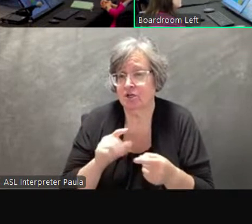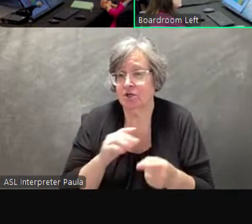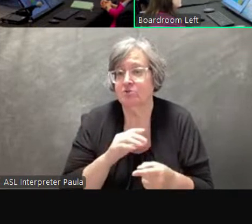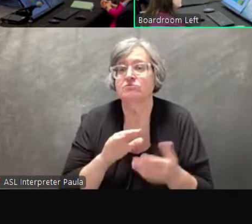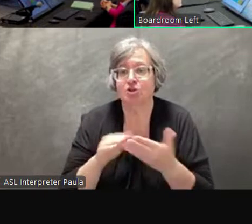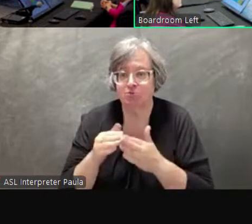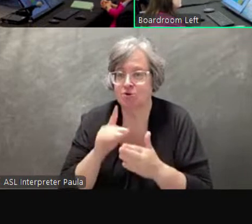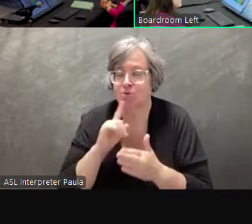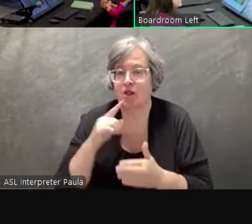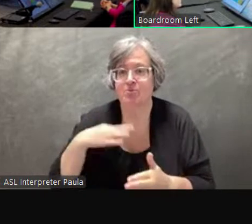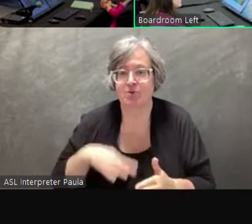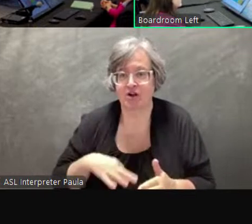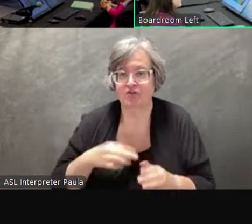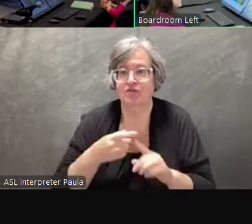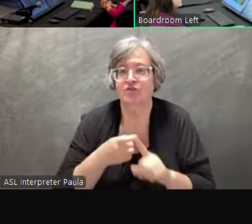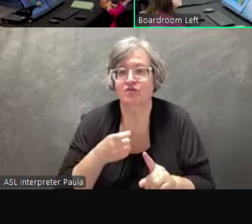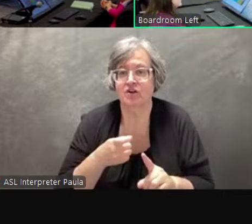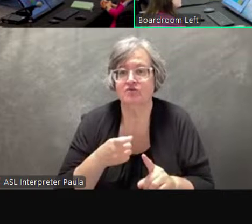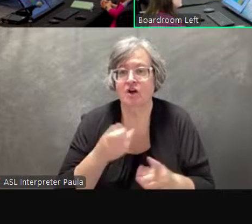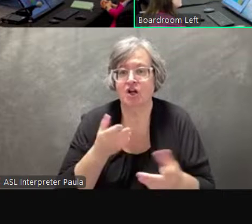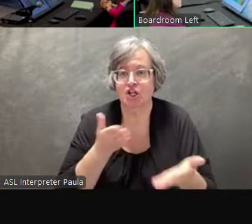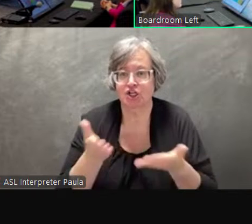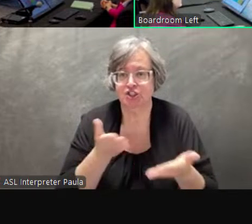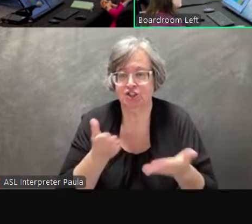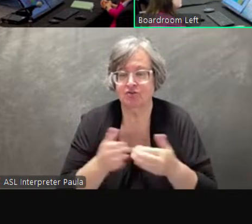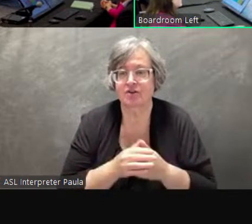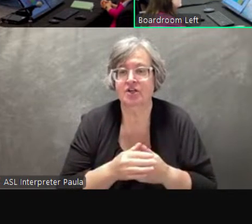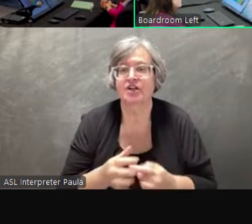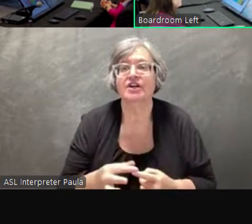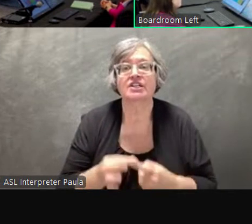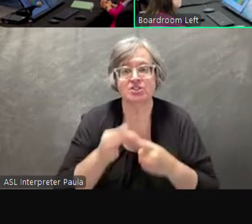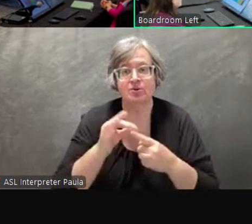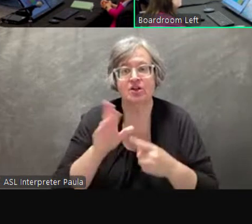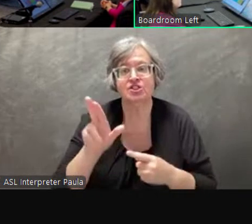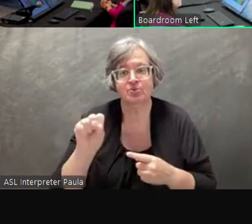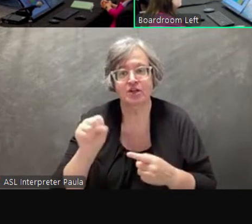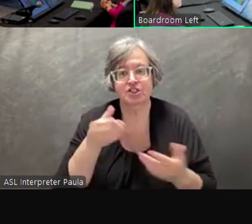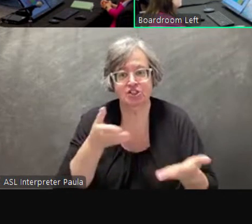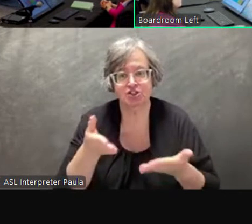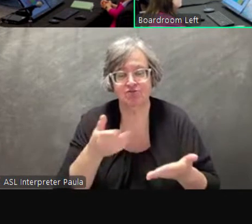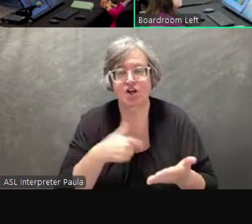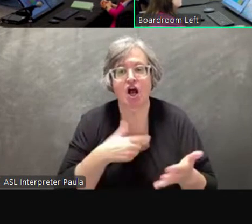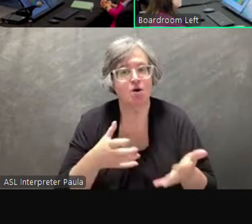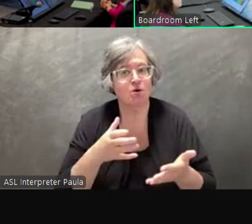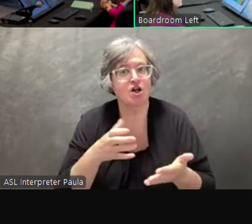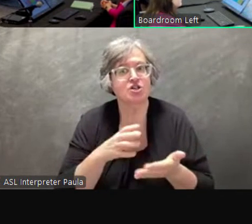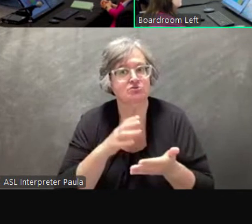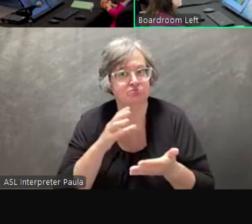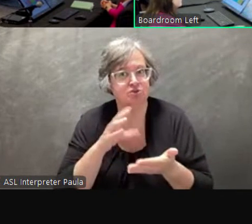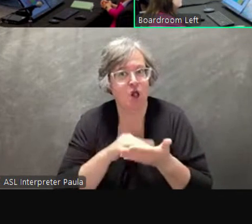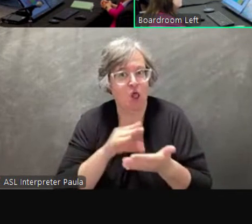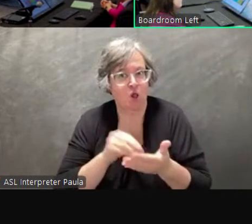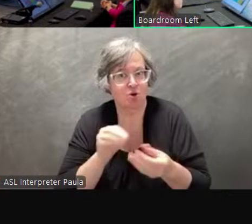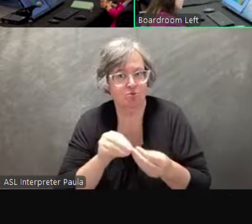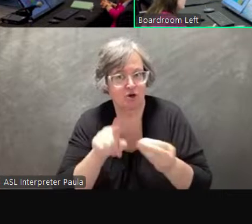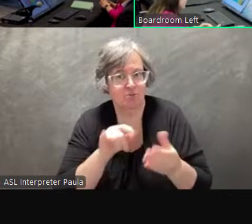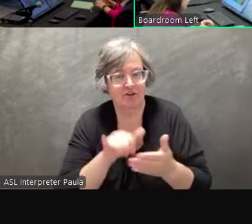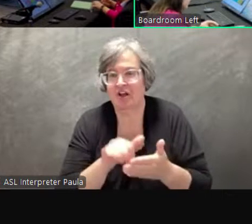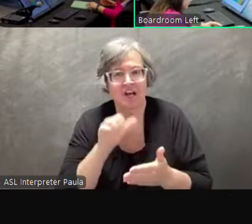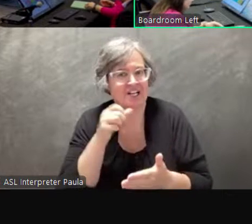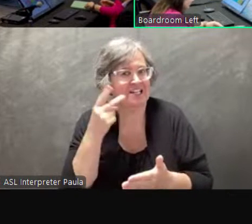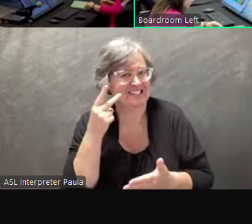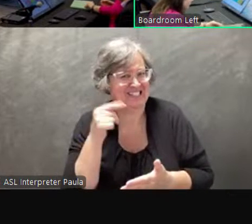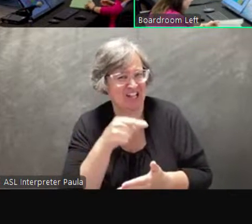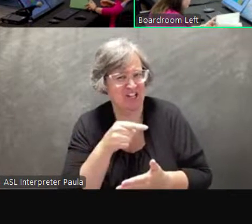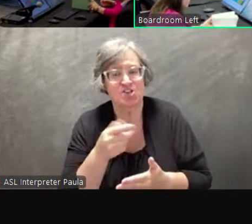lot from these services, particularly bus. I'd love to hear a little bit more on that. I didn't see it quite on this one.